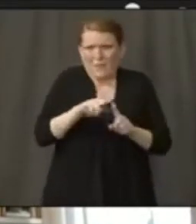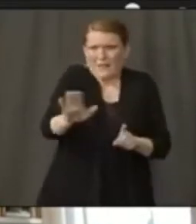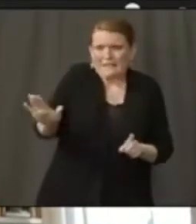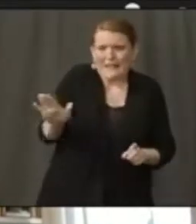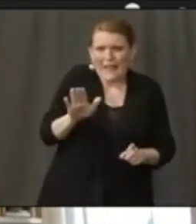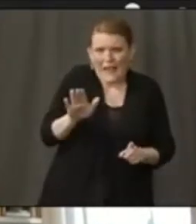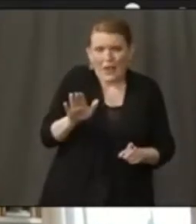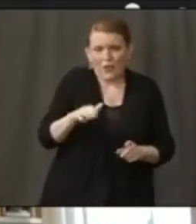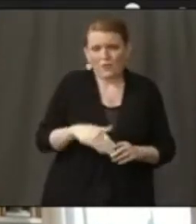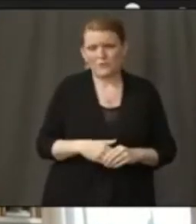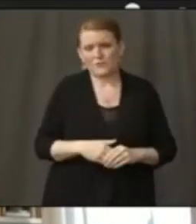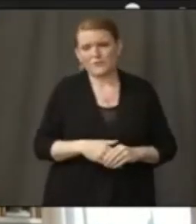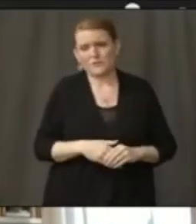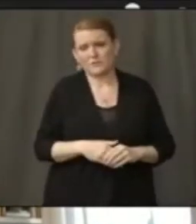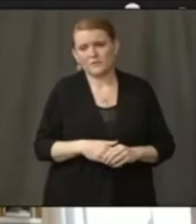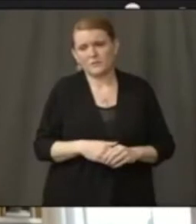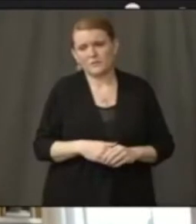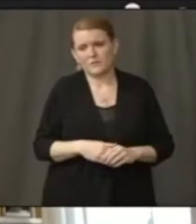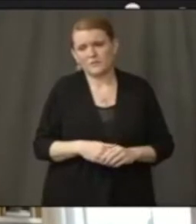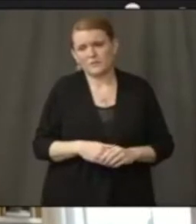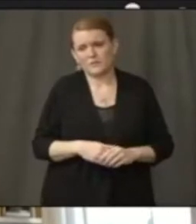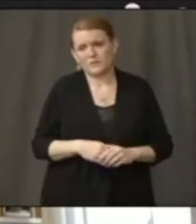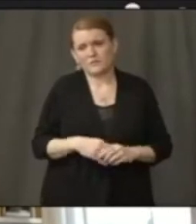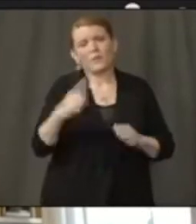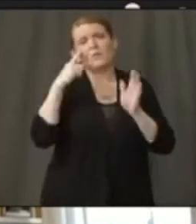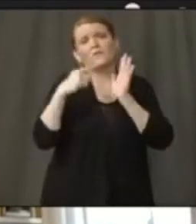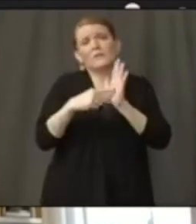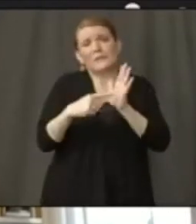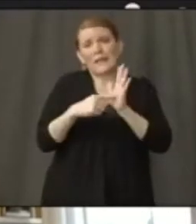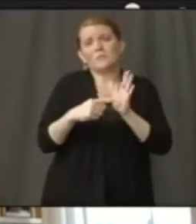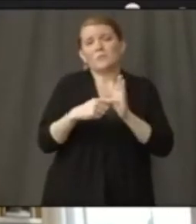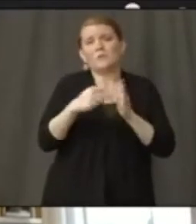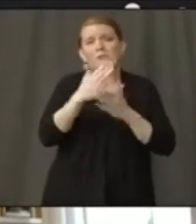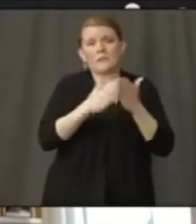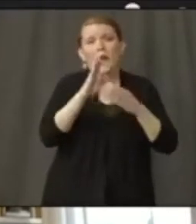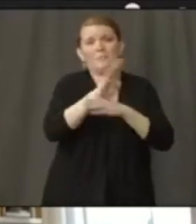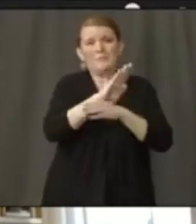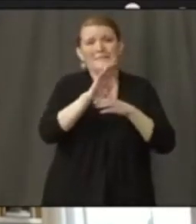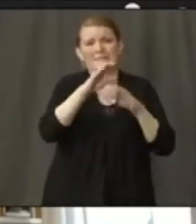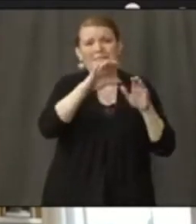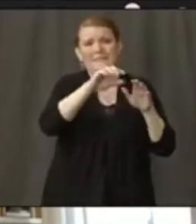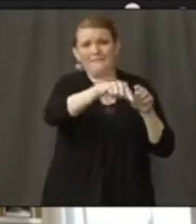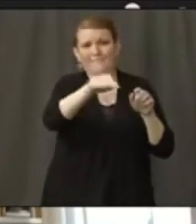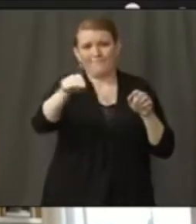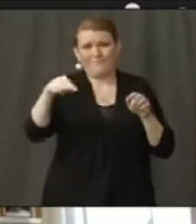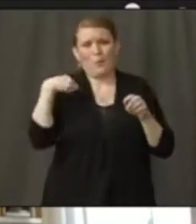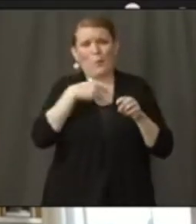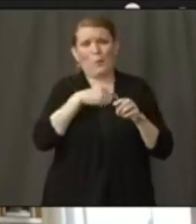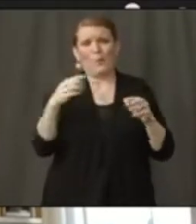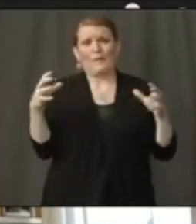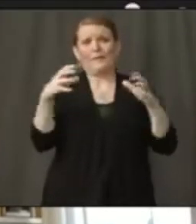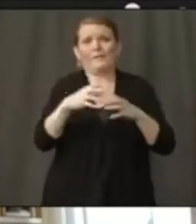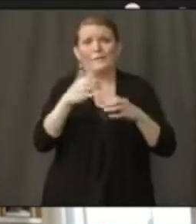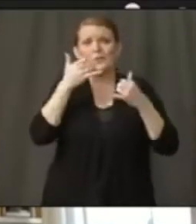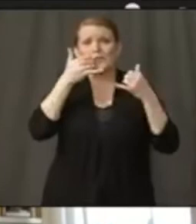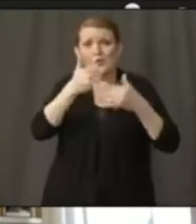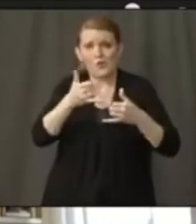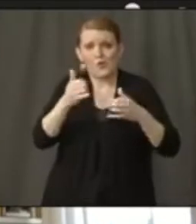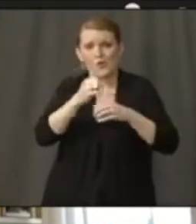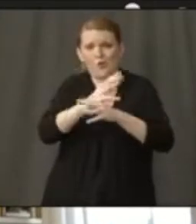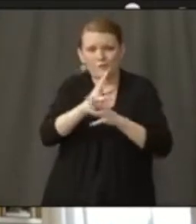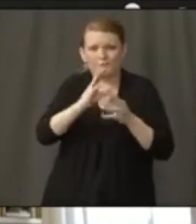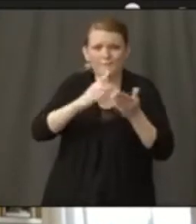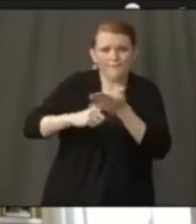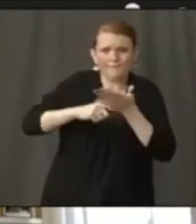earlier this week, you know, on a weekly call that I have with businesses, whether they could refuse service to a customer for not wearing a mask. And these are all